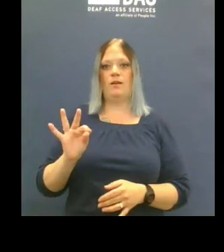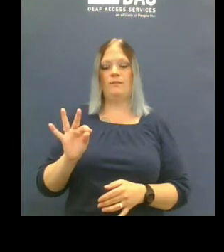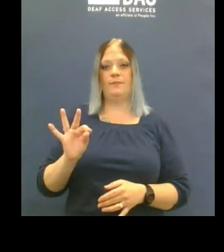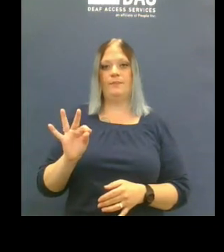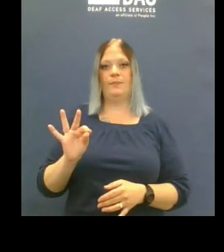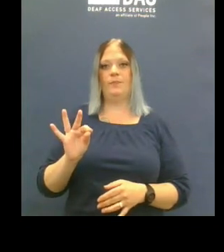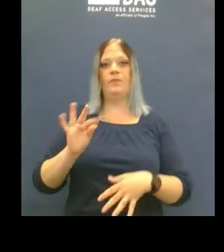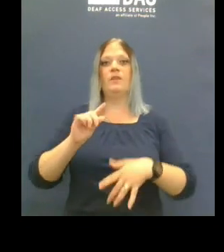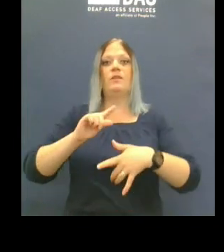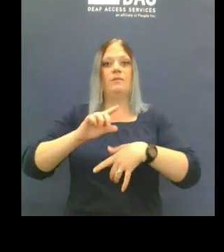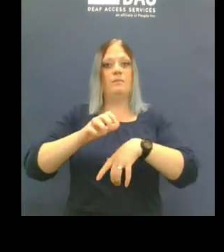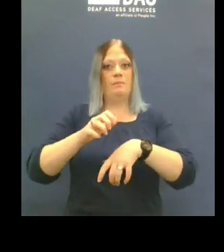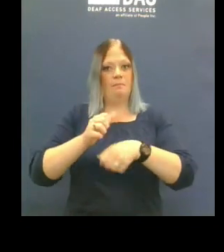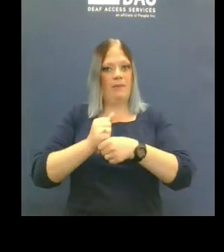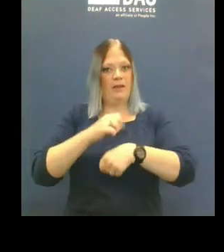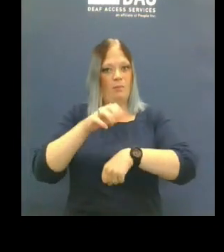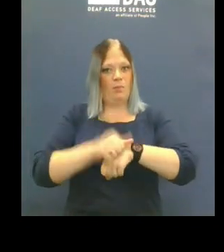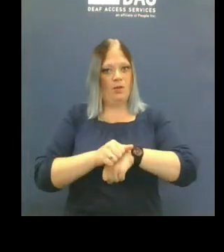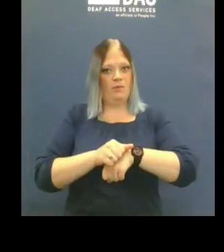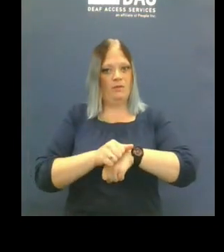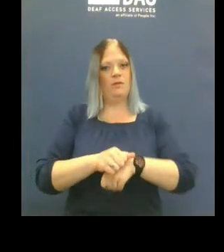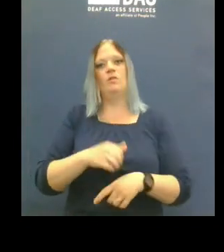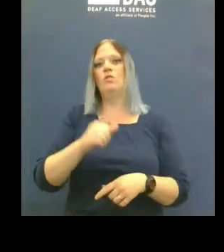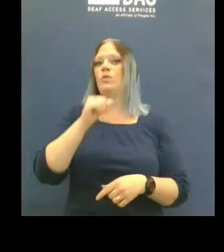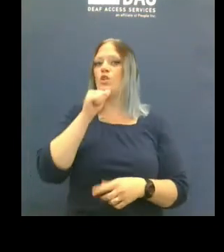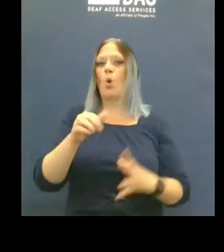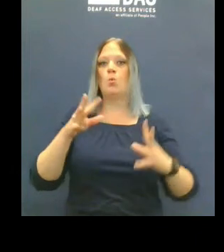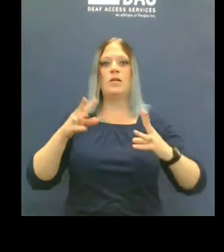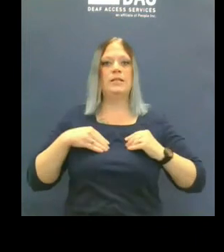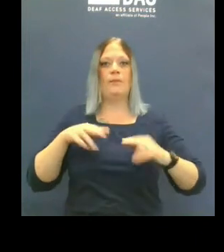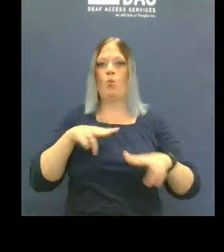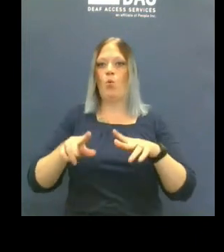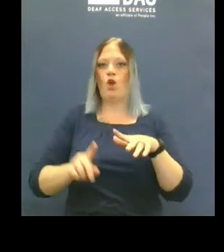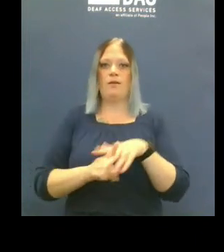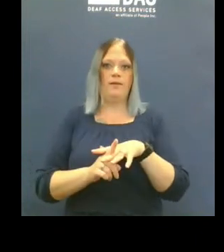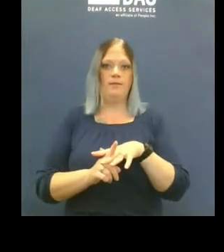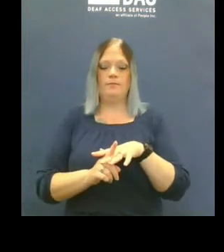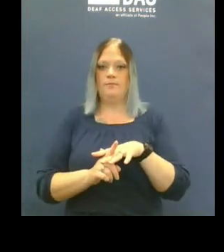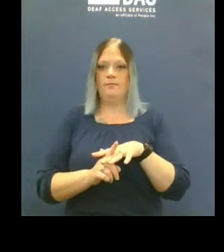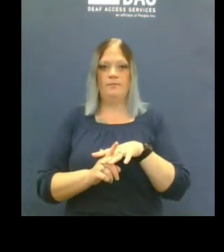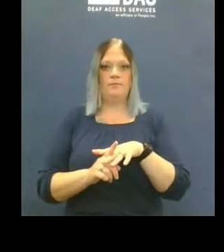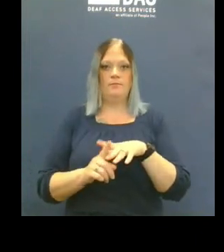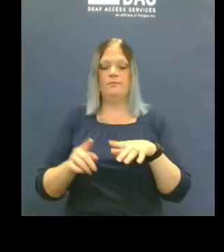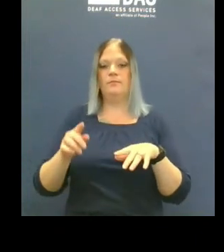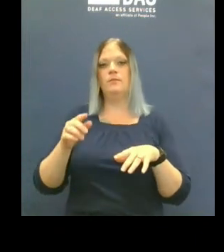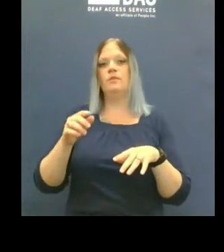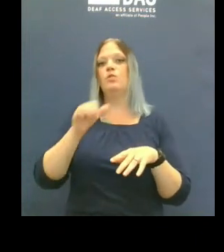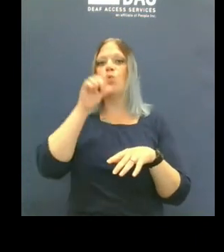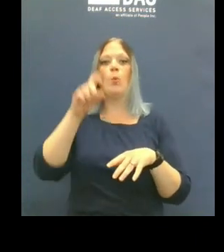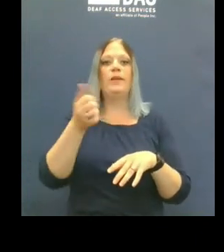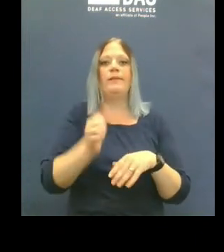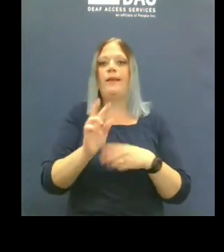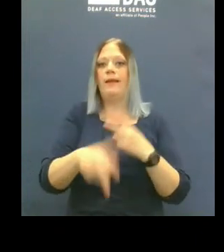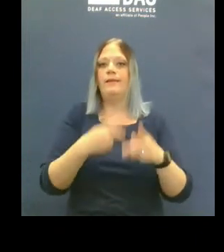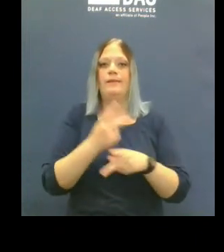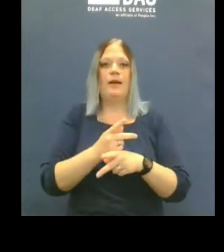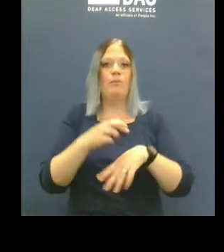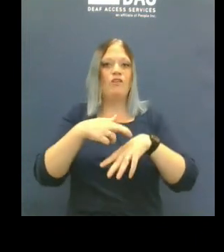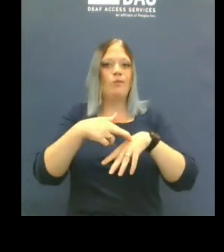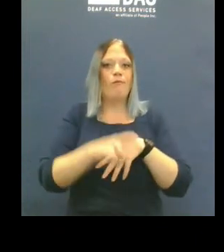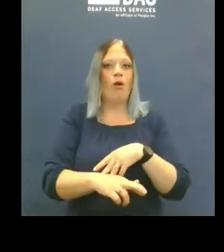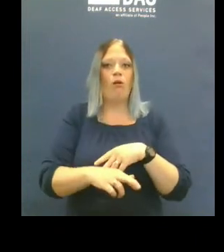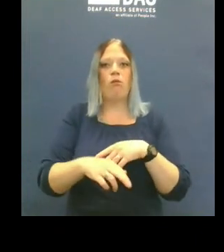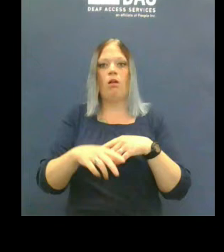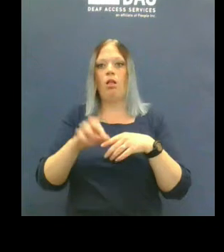716-858-2929 to set up an appointment. Remember, we are not taking walk-ins. So again, once again, you don't need any type of laboratory order